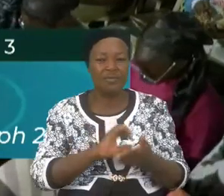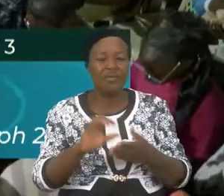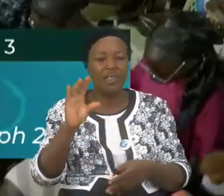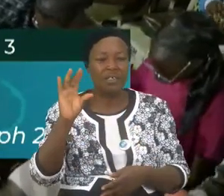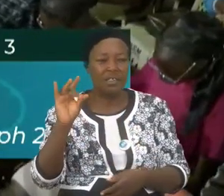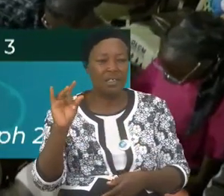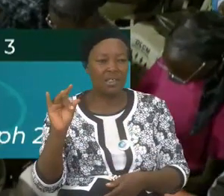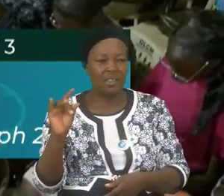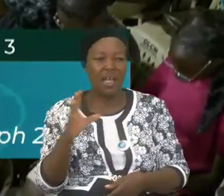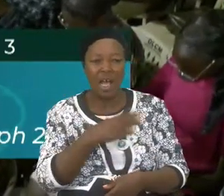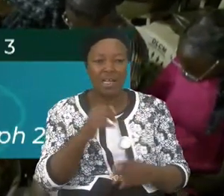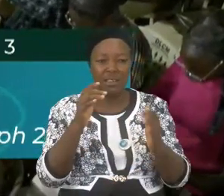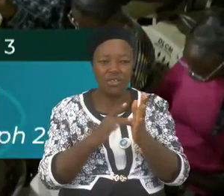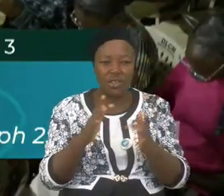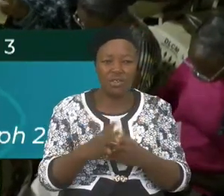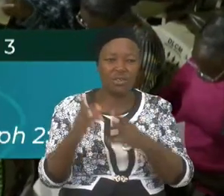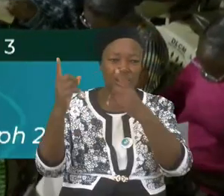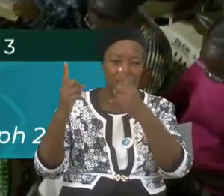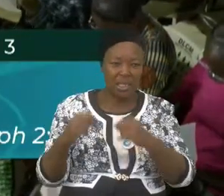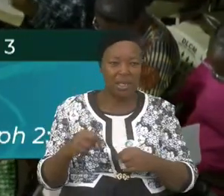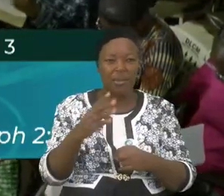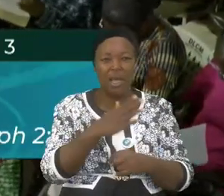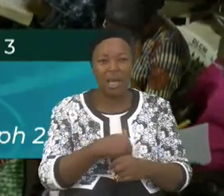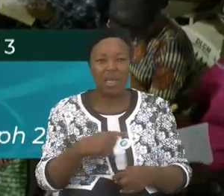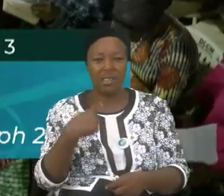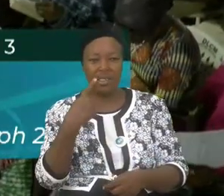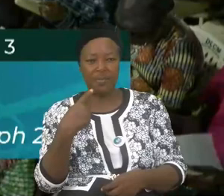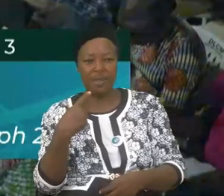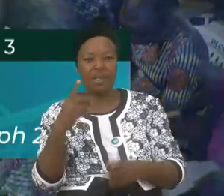spake unto them, saying,